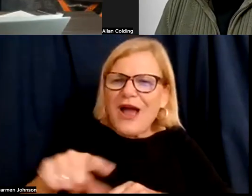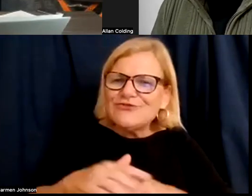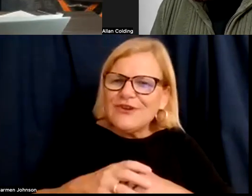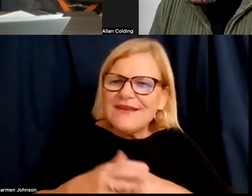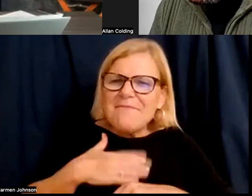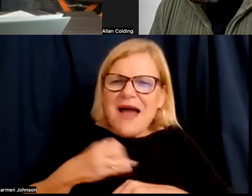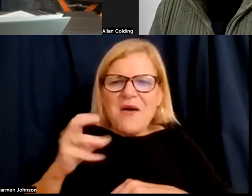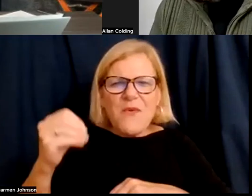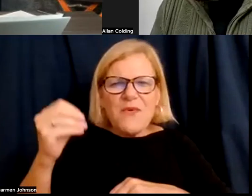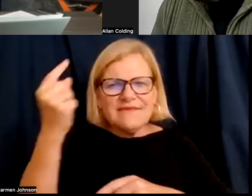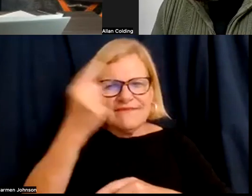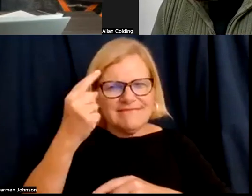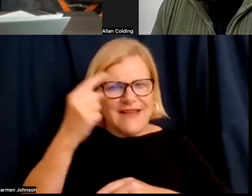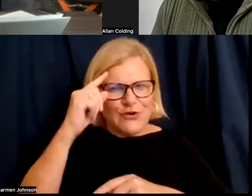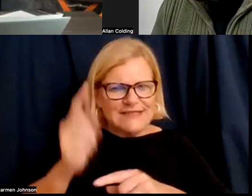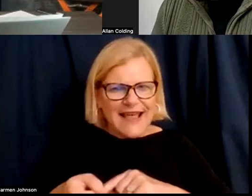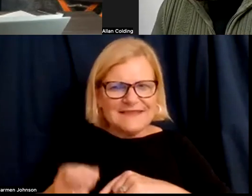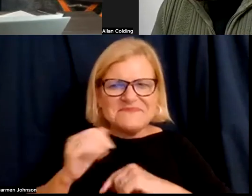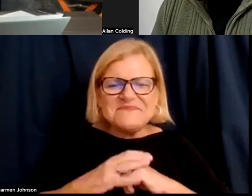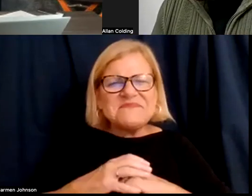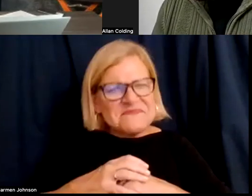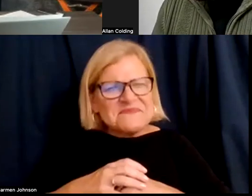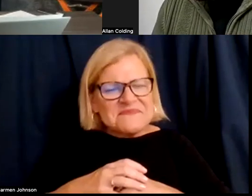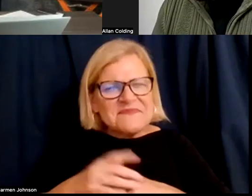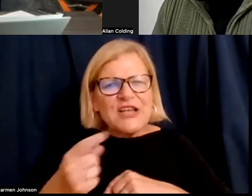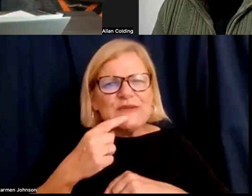for a second. Mhm. Interesting enough, you say you